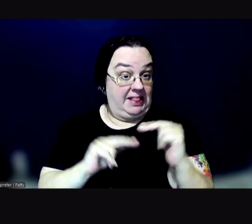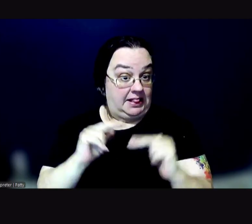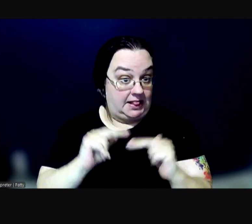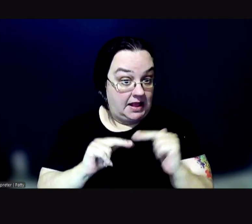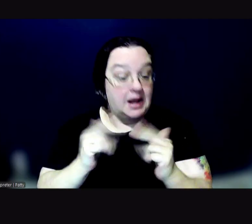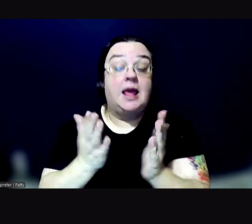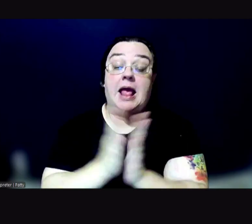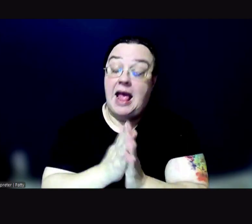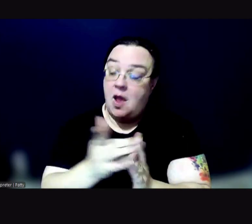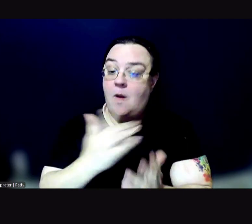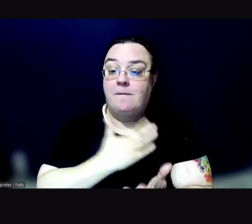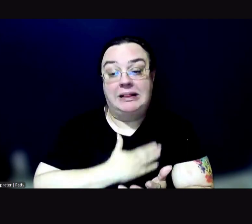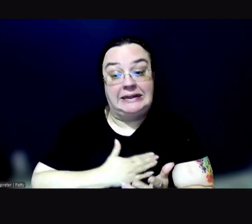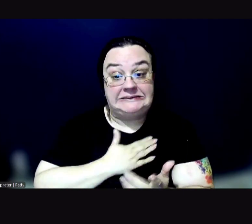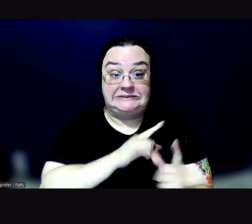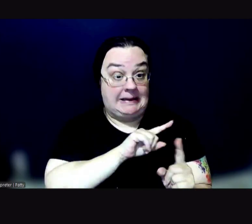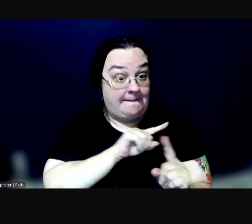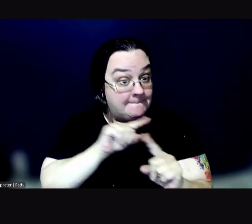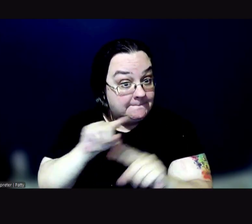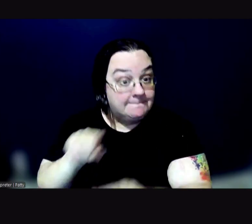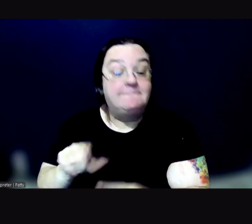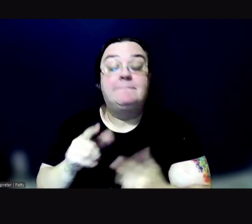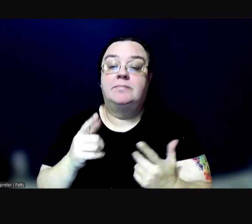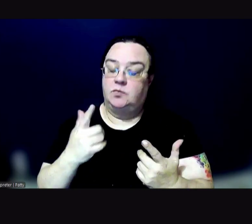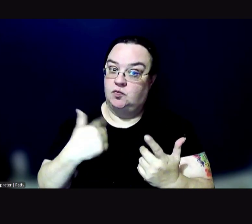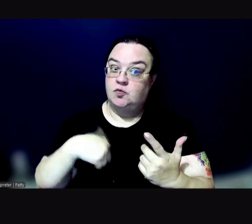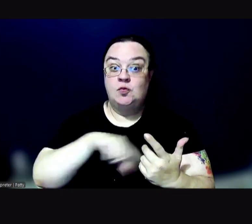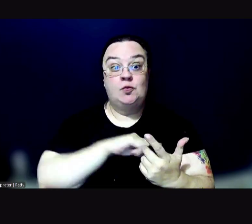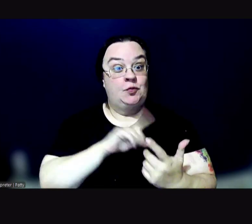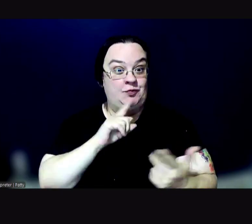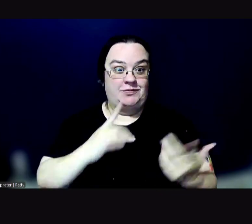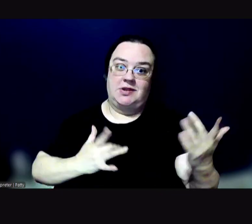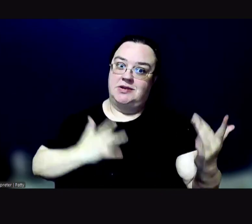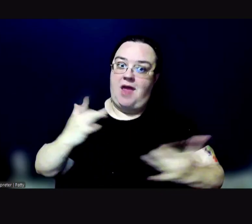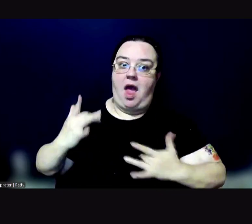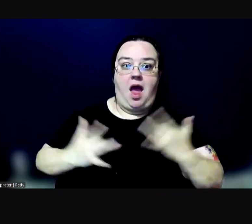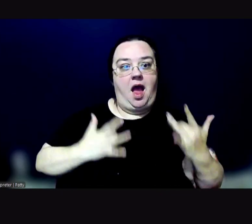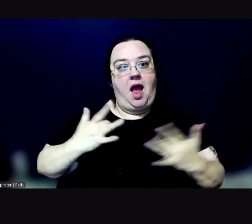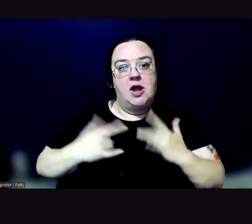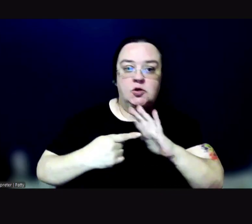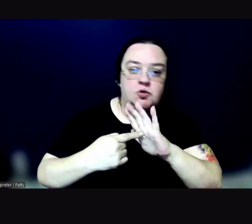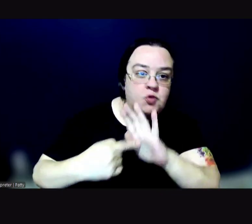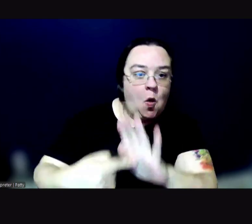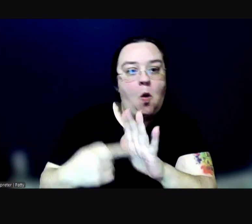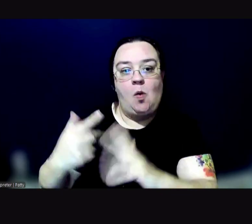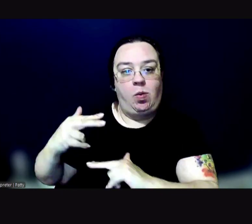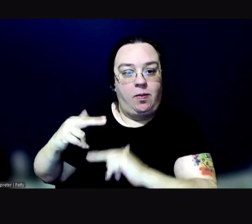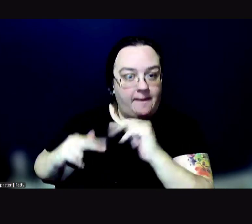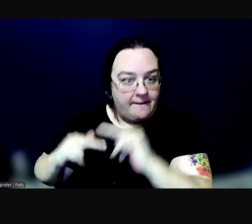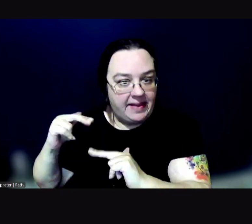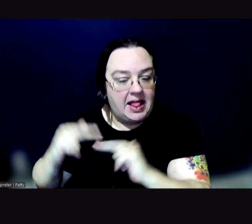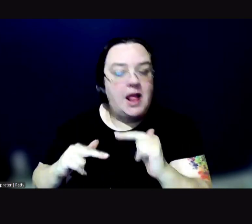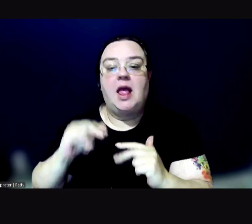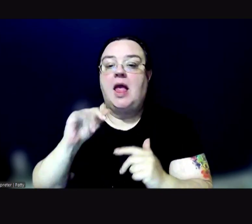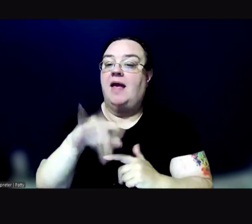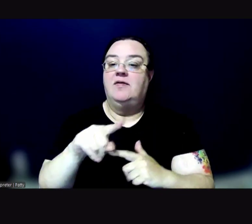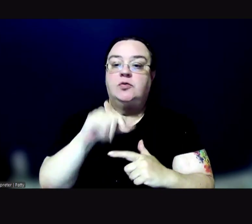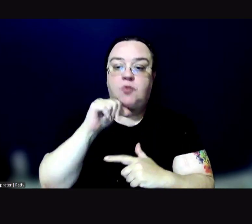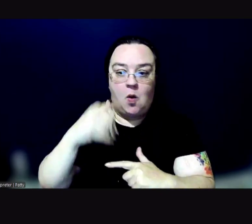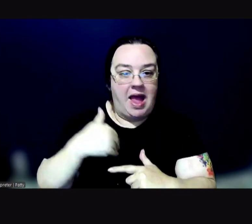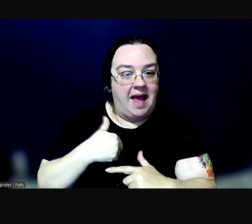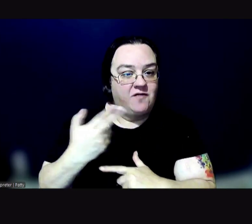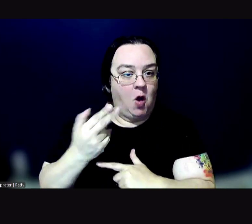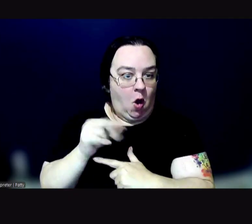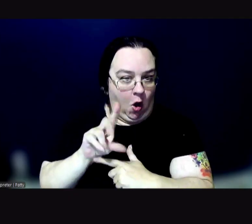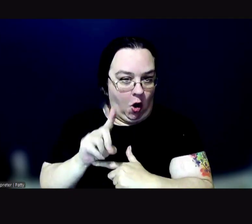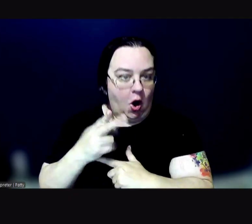please come in. We're excited about showing you all the building. If you don't have a hard hat, there